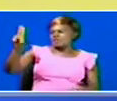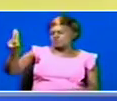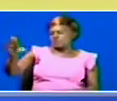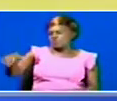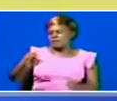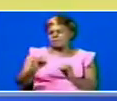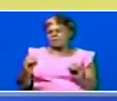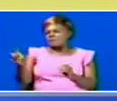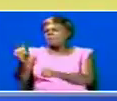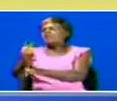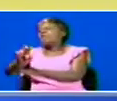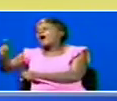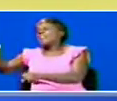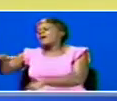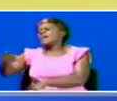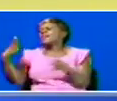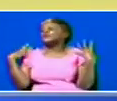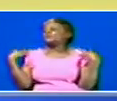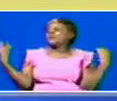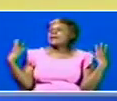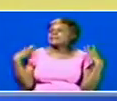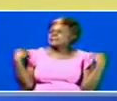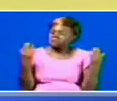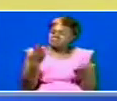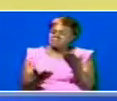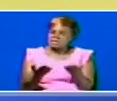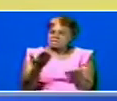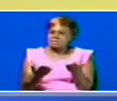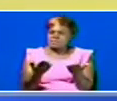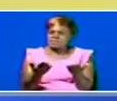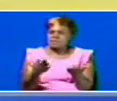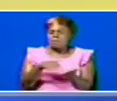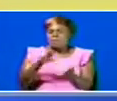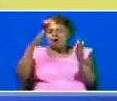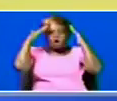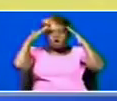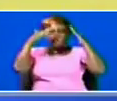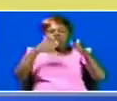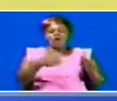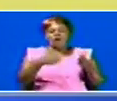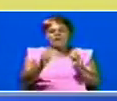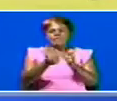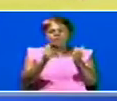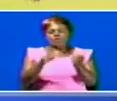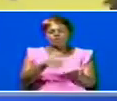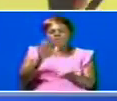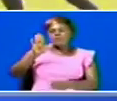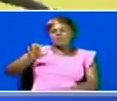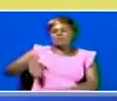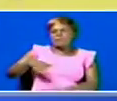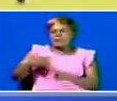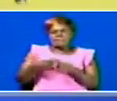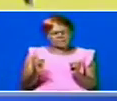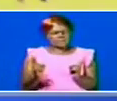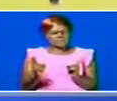that they always have to look for alternative grounds. And that perhaps there should be a lot more focus on bringing up the sport for women. But it